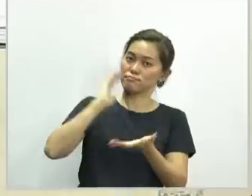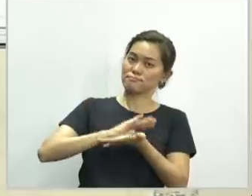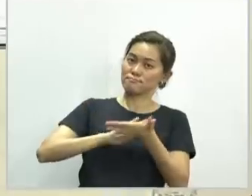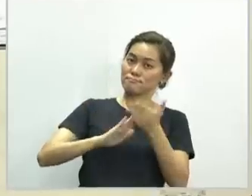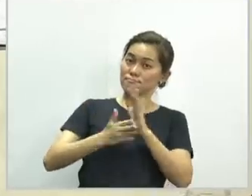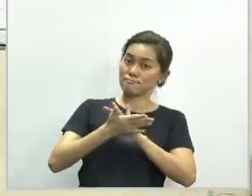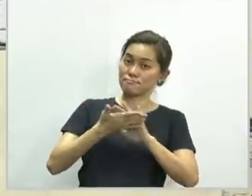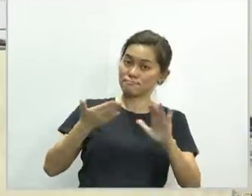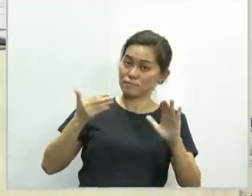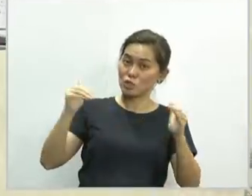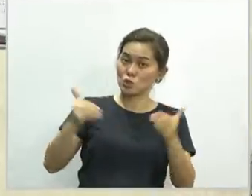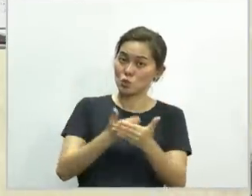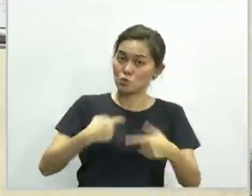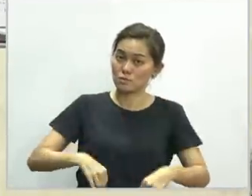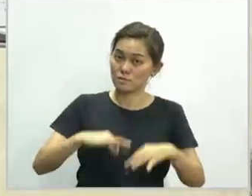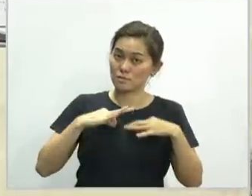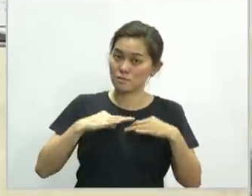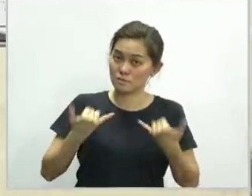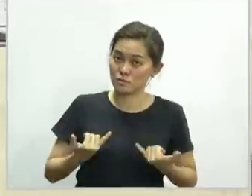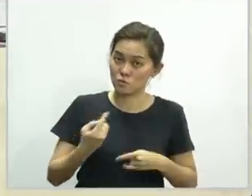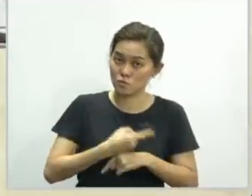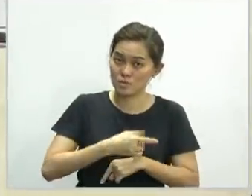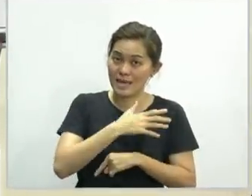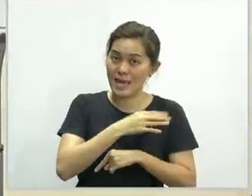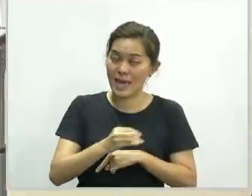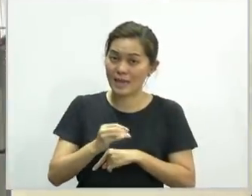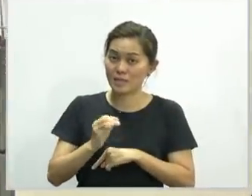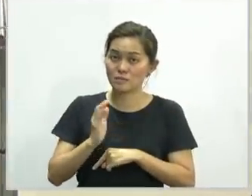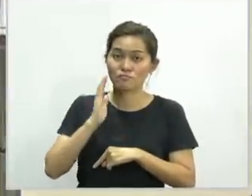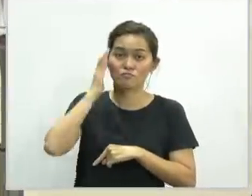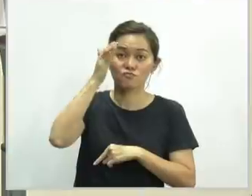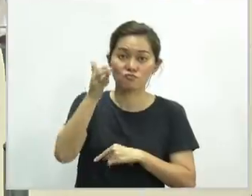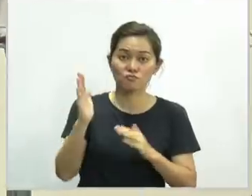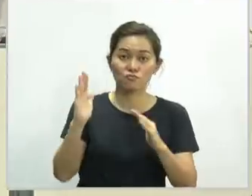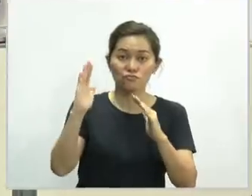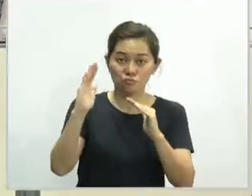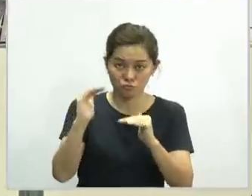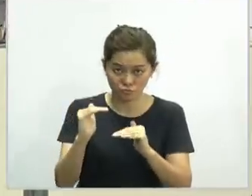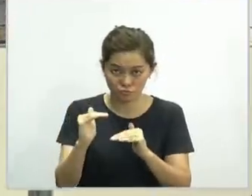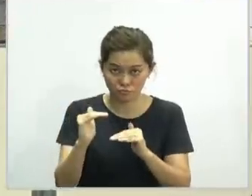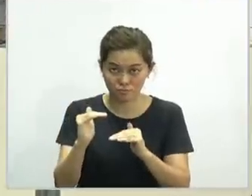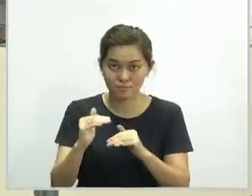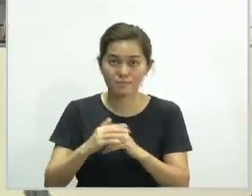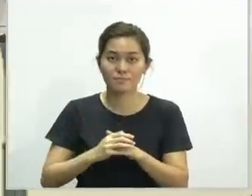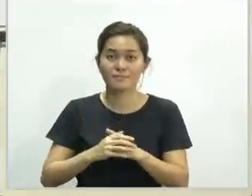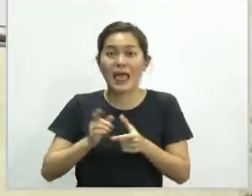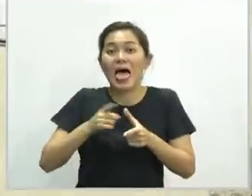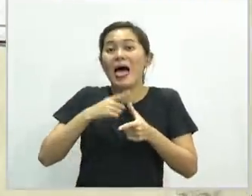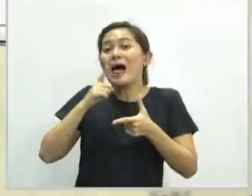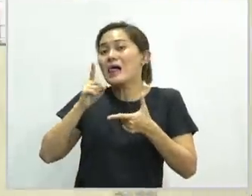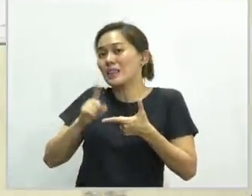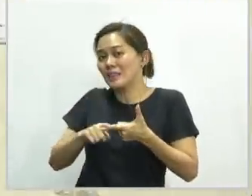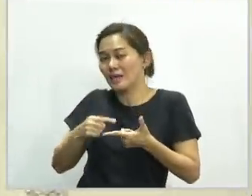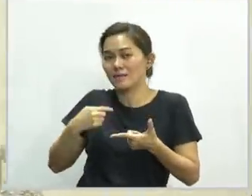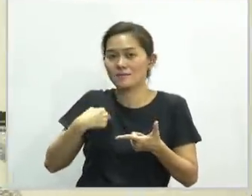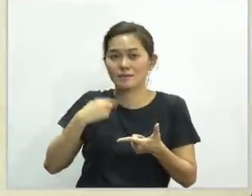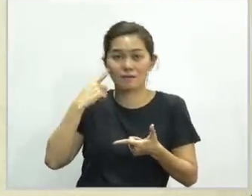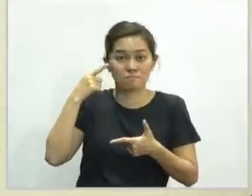new life today, and a hope for the future. Then I will say a prayer for